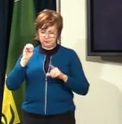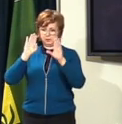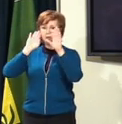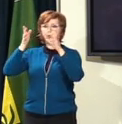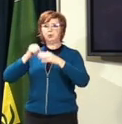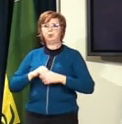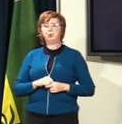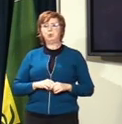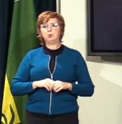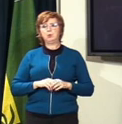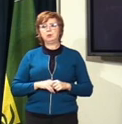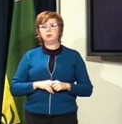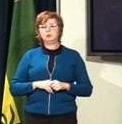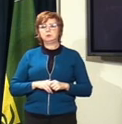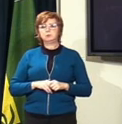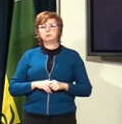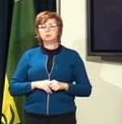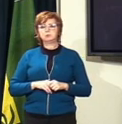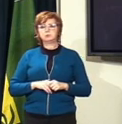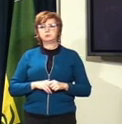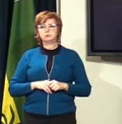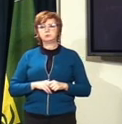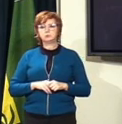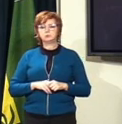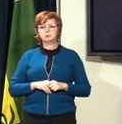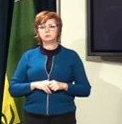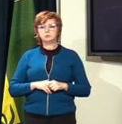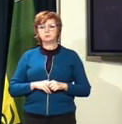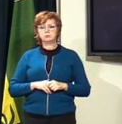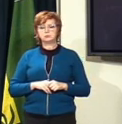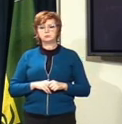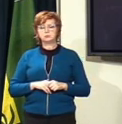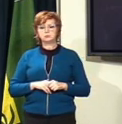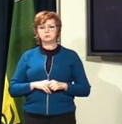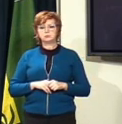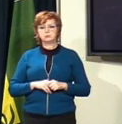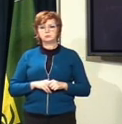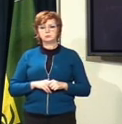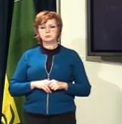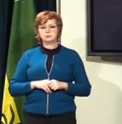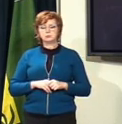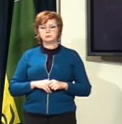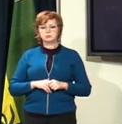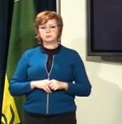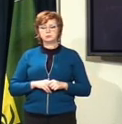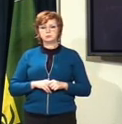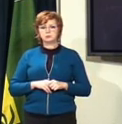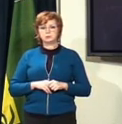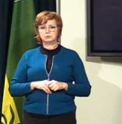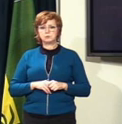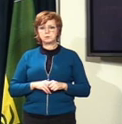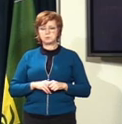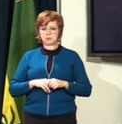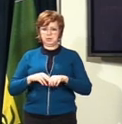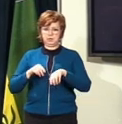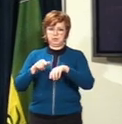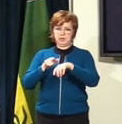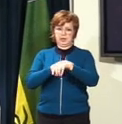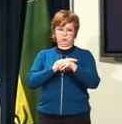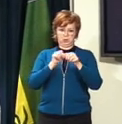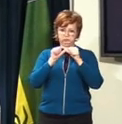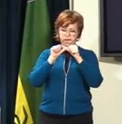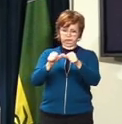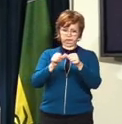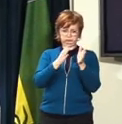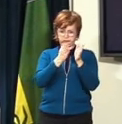Hi. I'm just wondering, do you know how long you're expecting these things to last? I'm thinking if somebody has